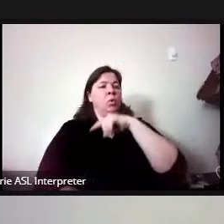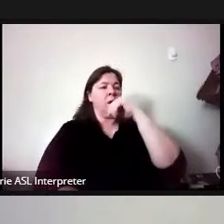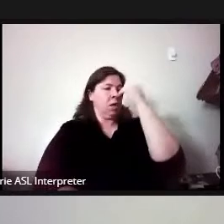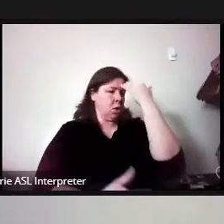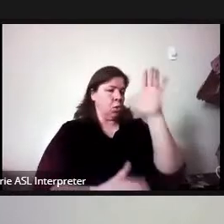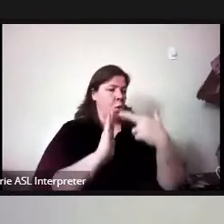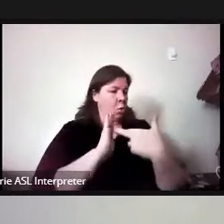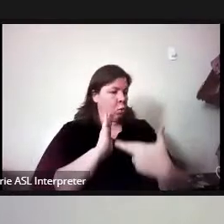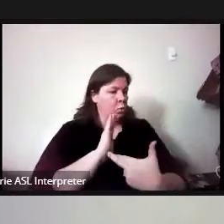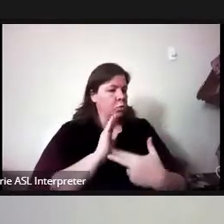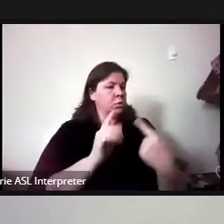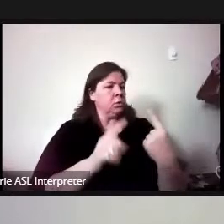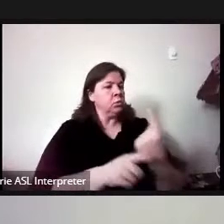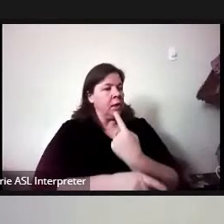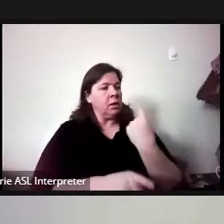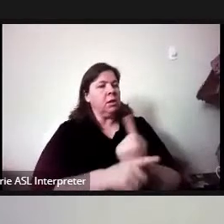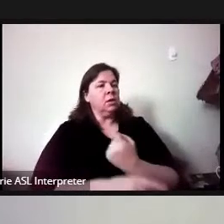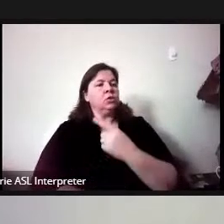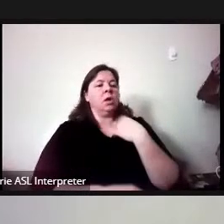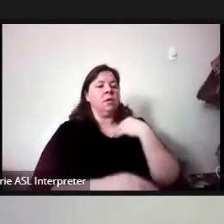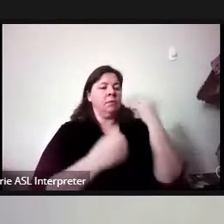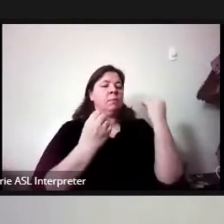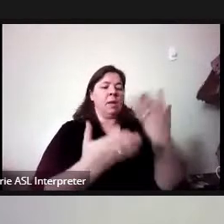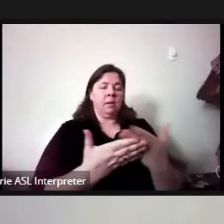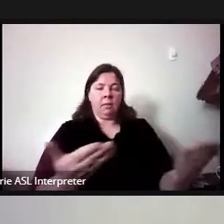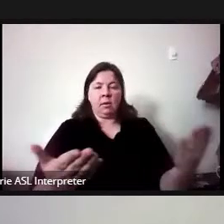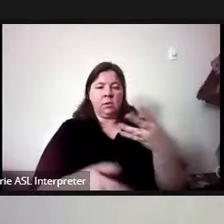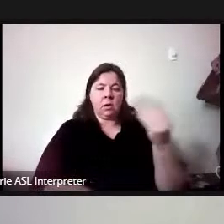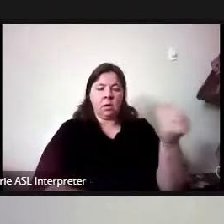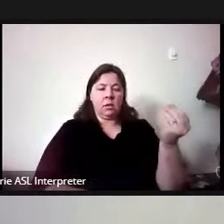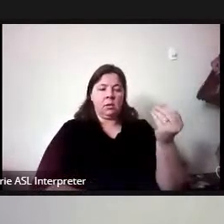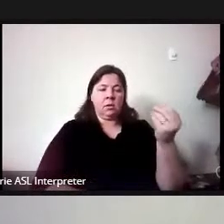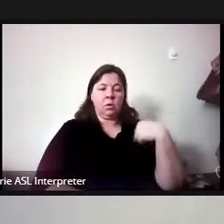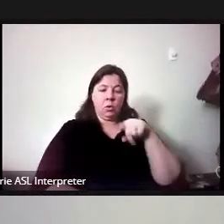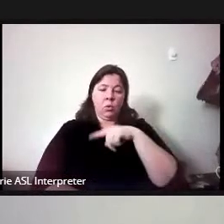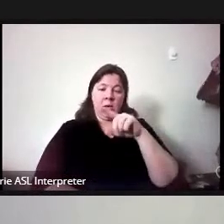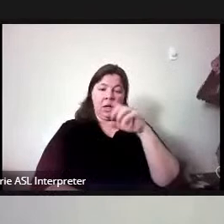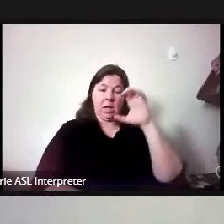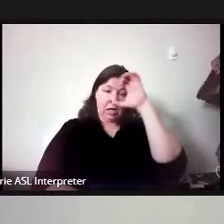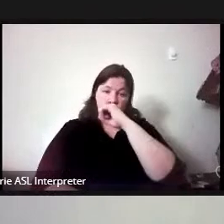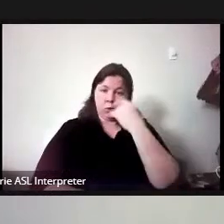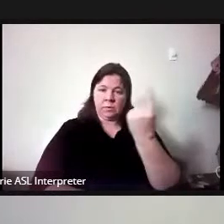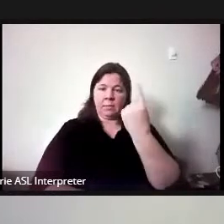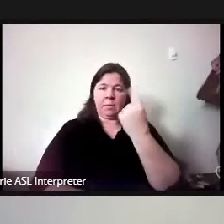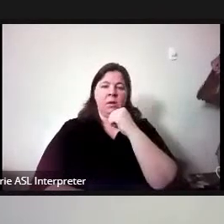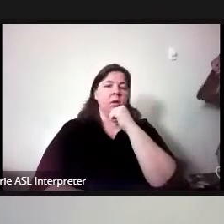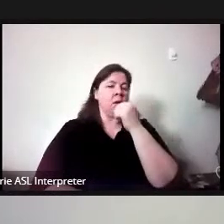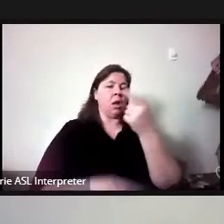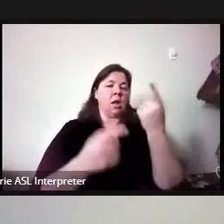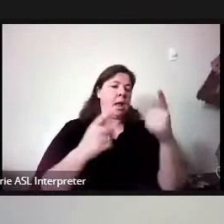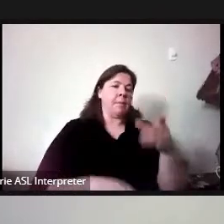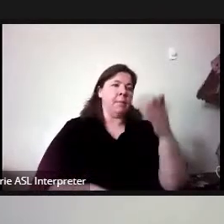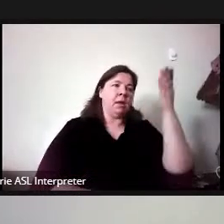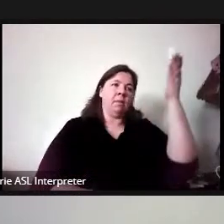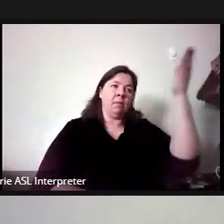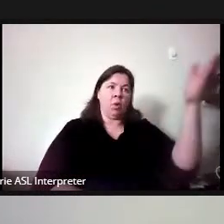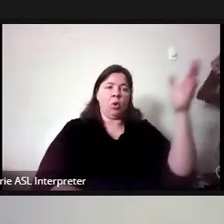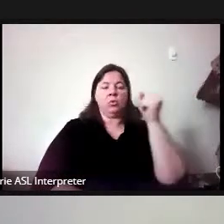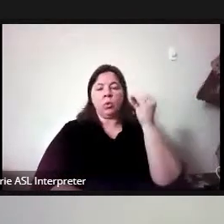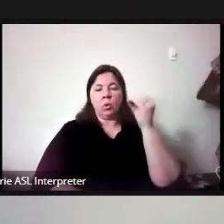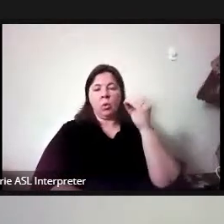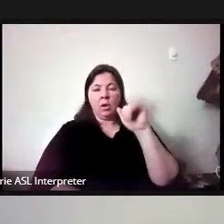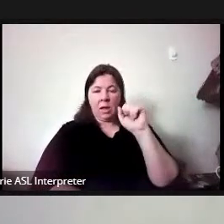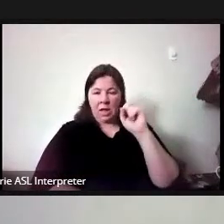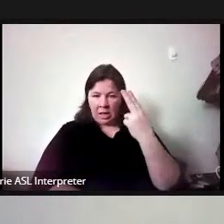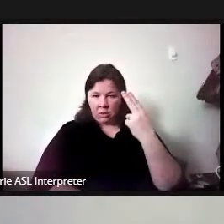the rules, regulations, and so many things, and we assume something that is not happening over there, okay. So Ash was